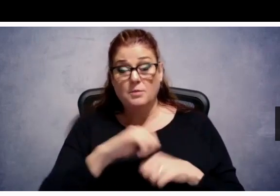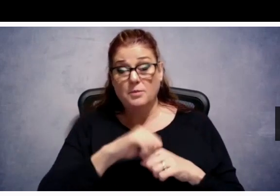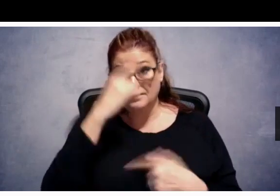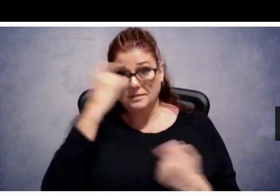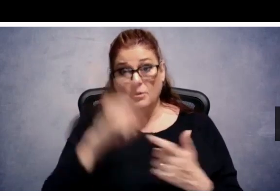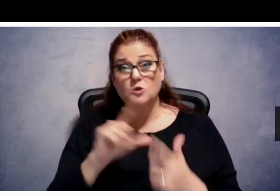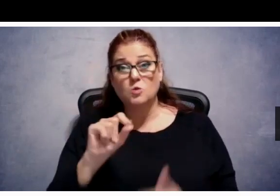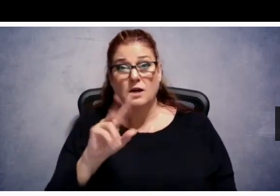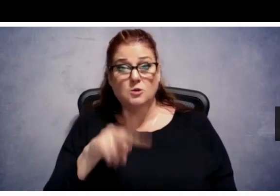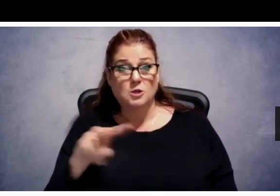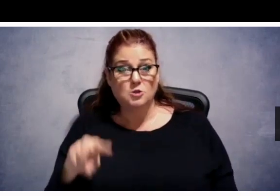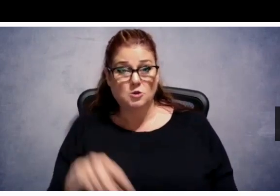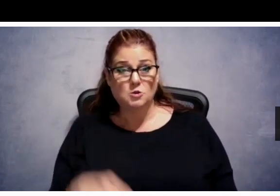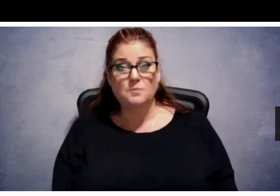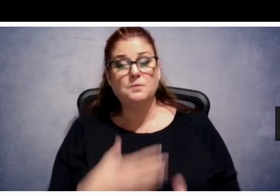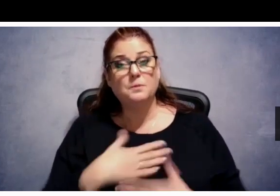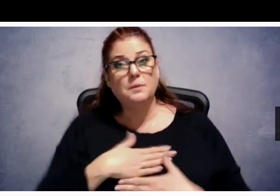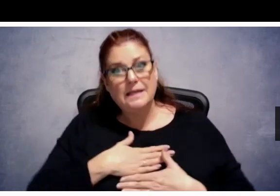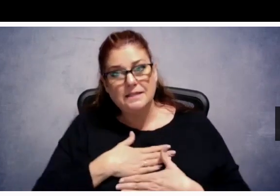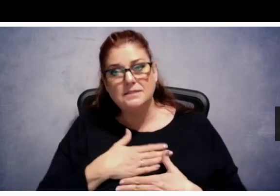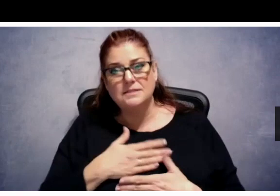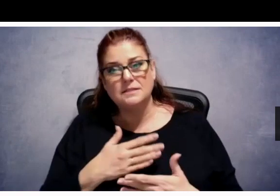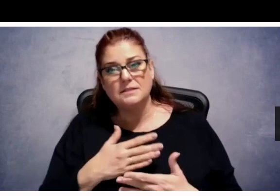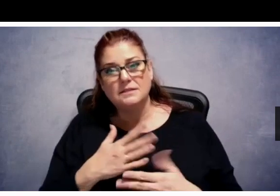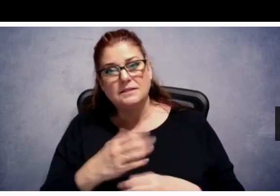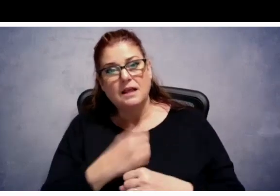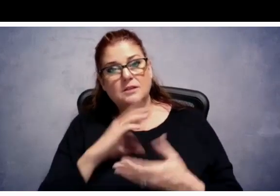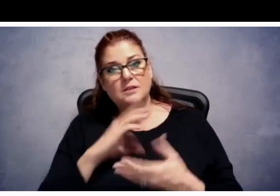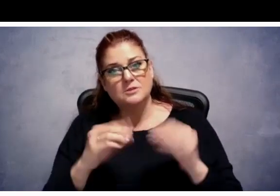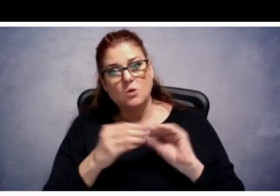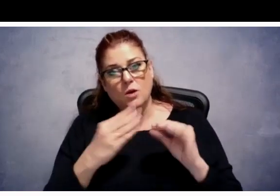2022. So please get the story and